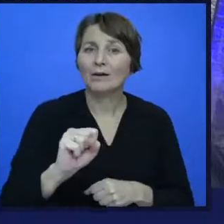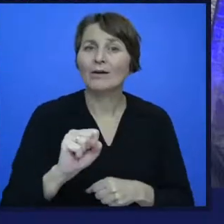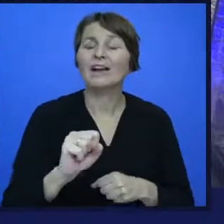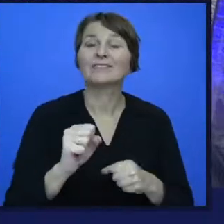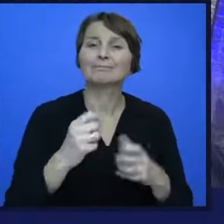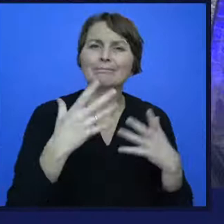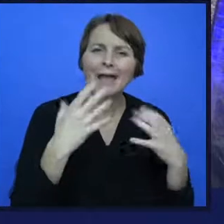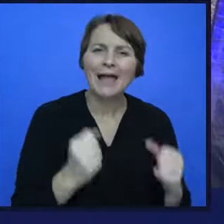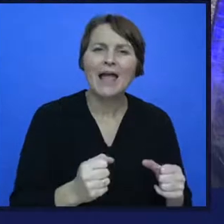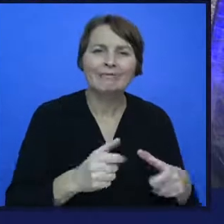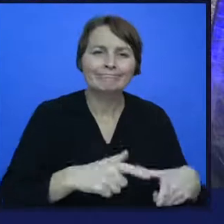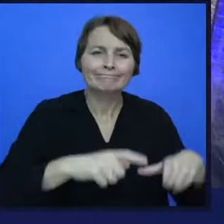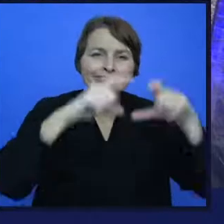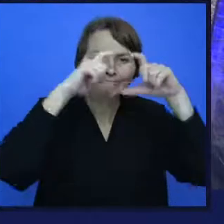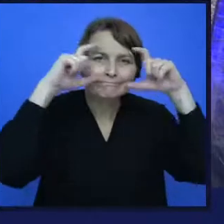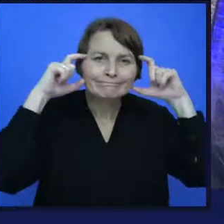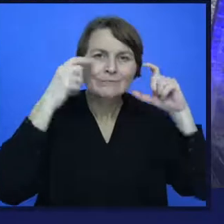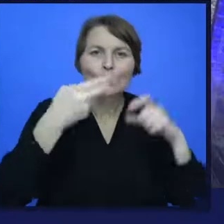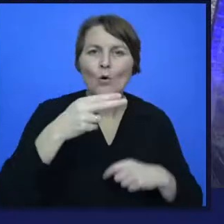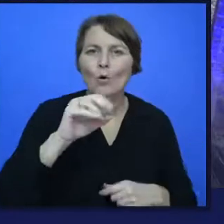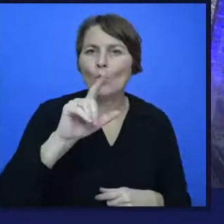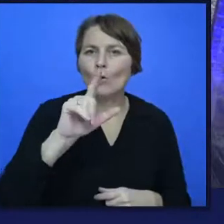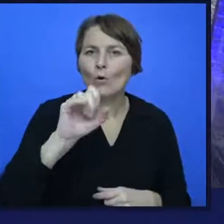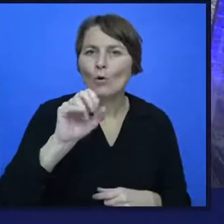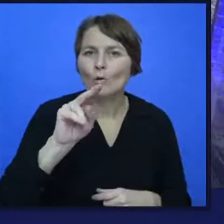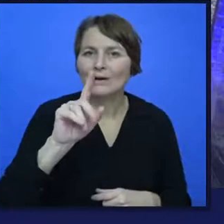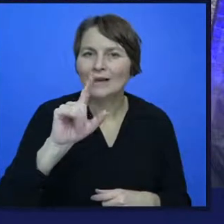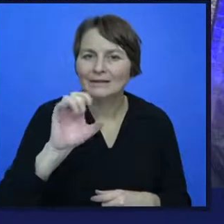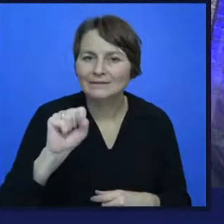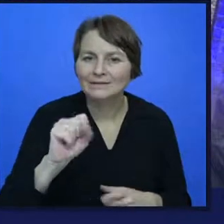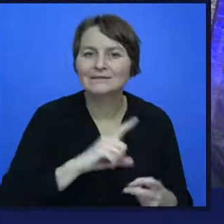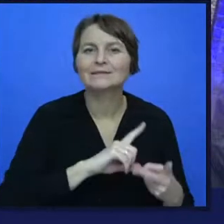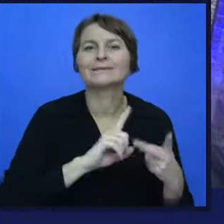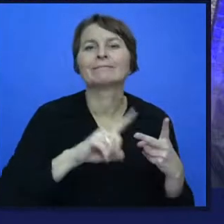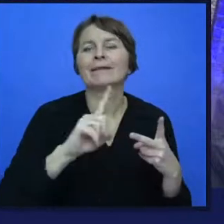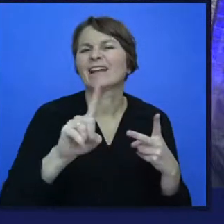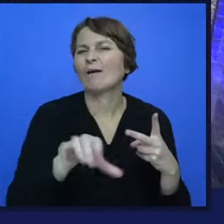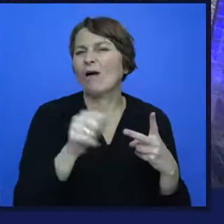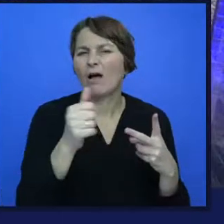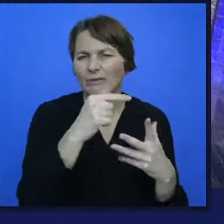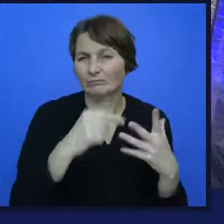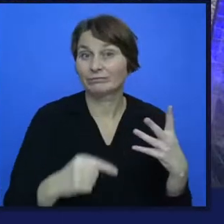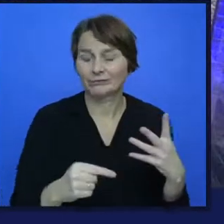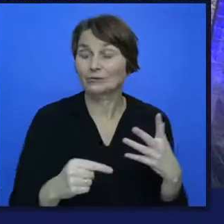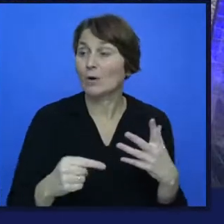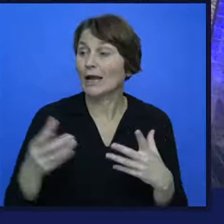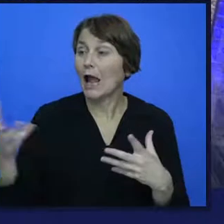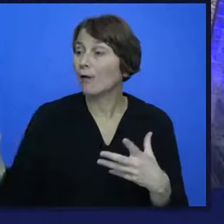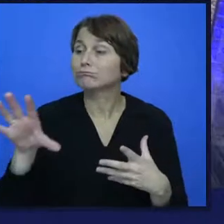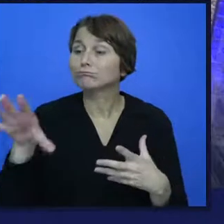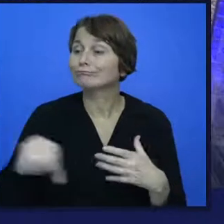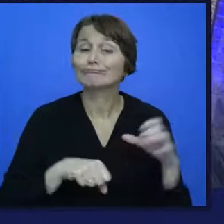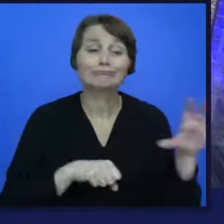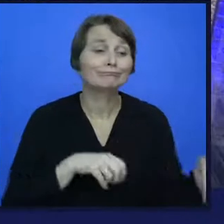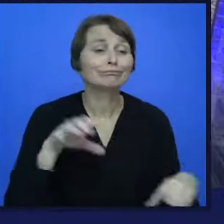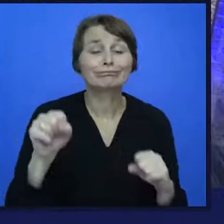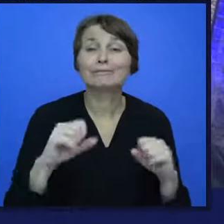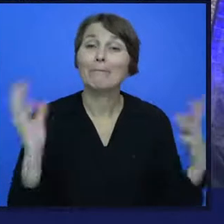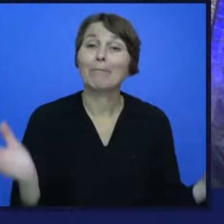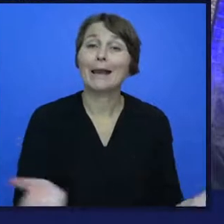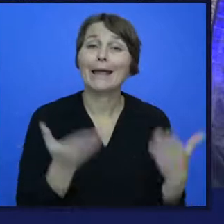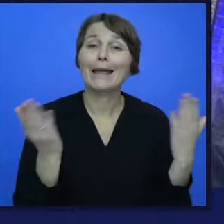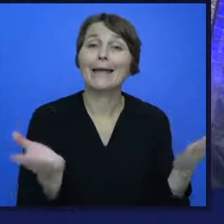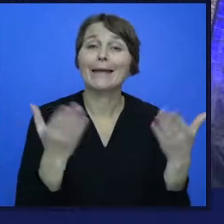I have a HoloLens Gen 1. I don't have a Gen 2 that I get to play with. And while it's really cool,